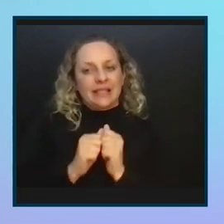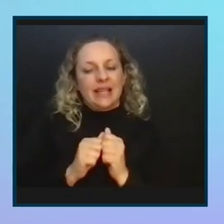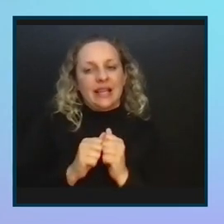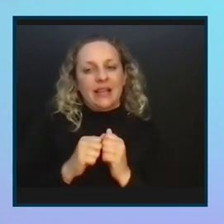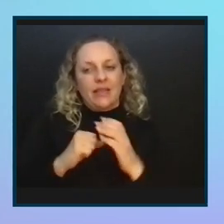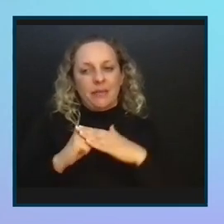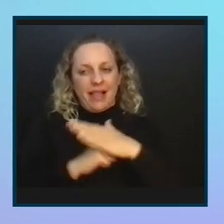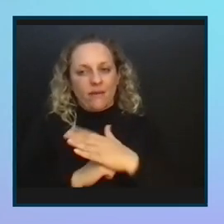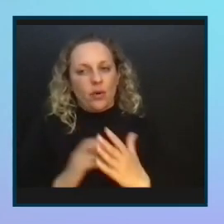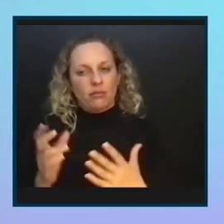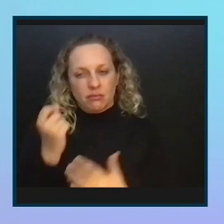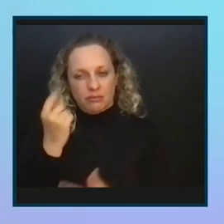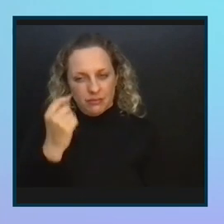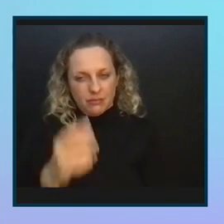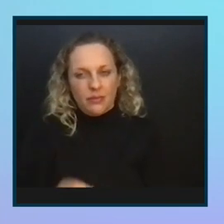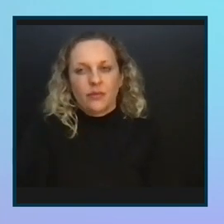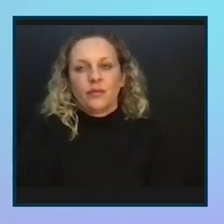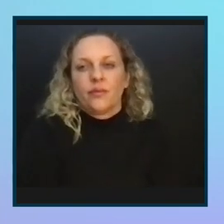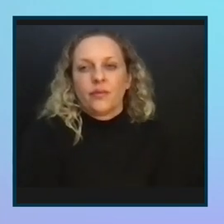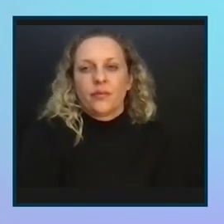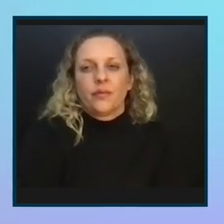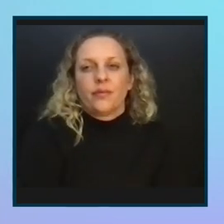platform.